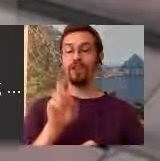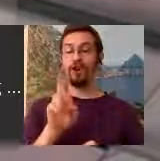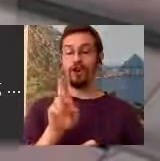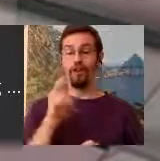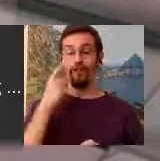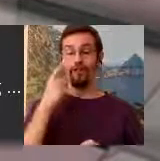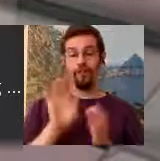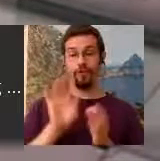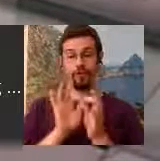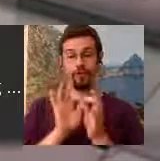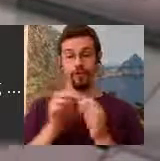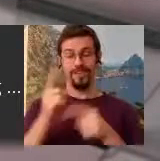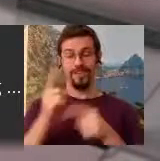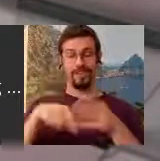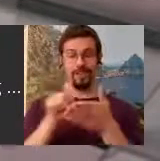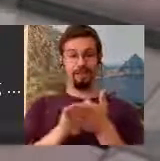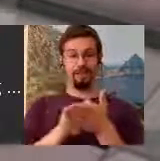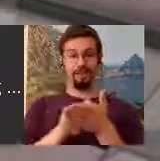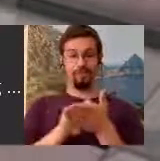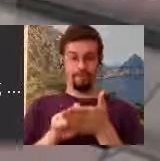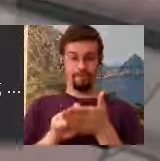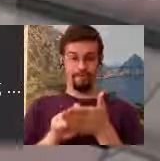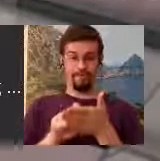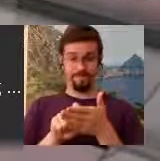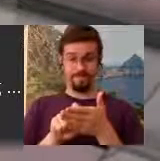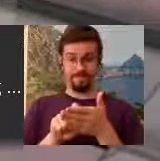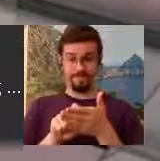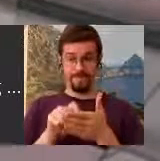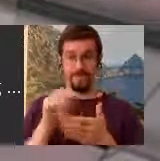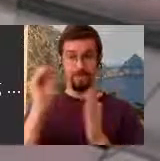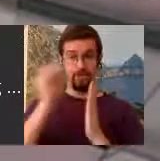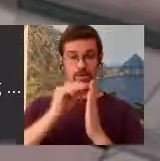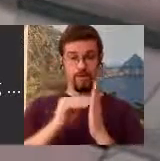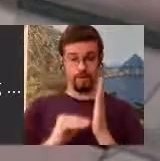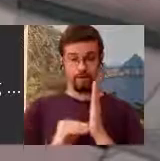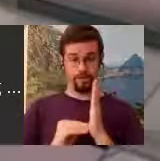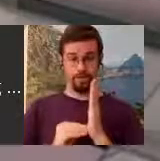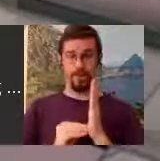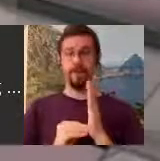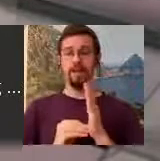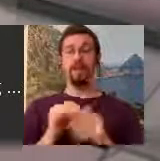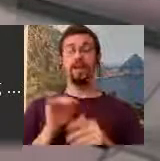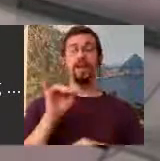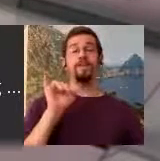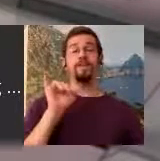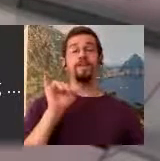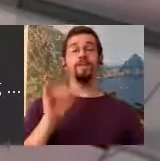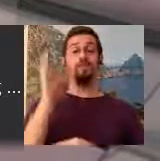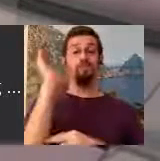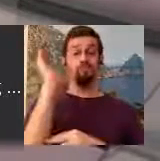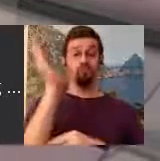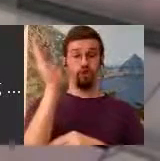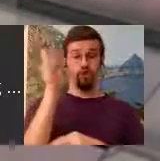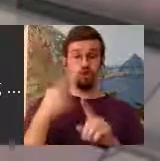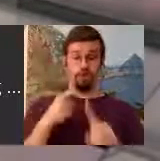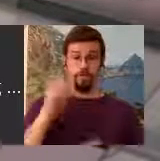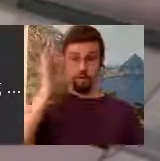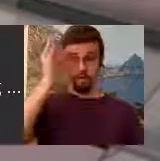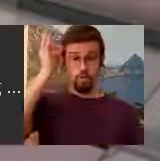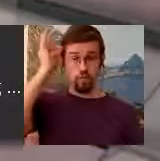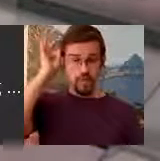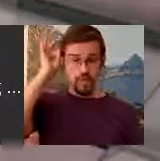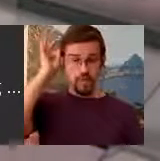SignWriting notations. And it is a presentation from Tunisia.